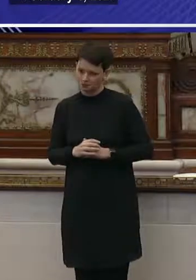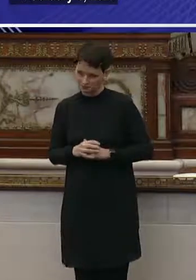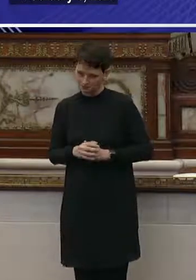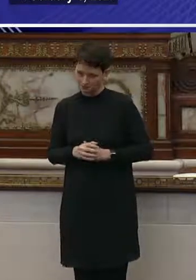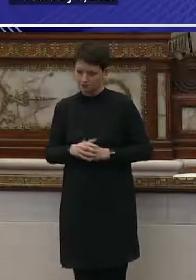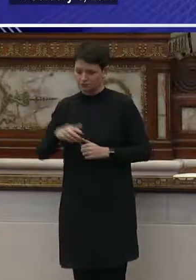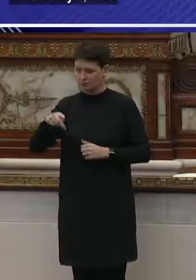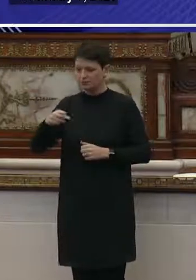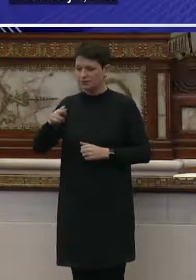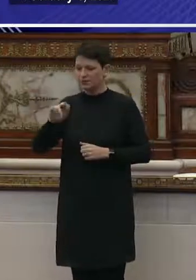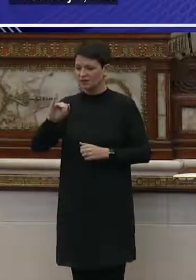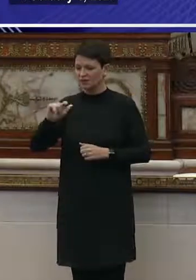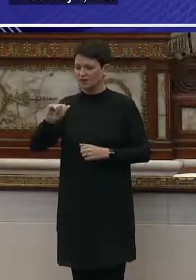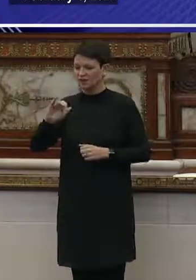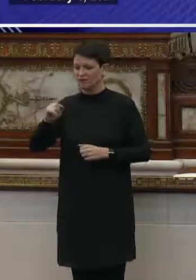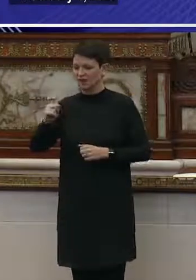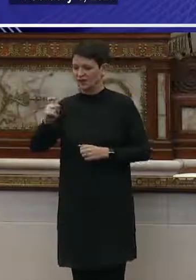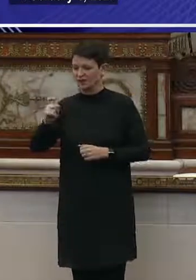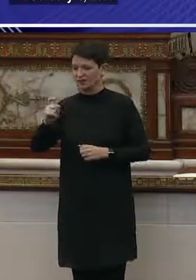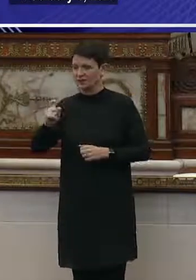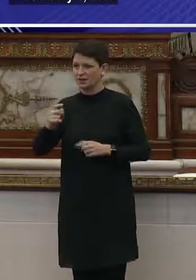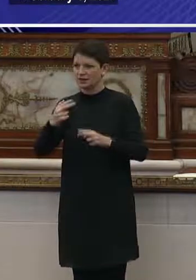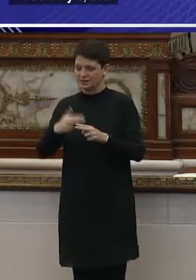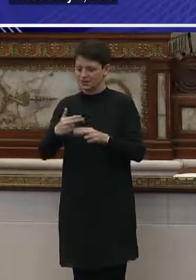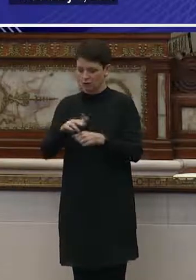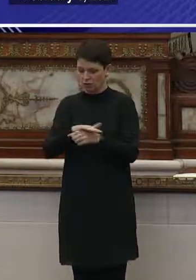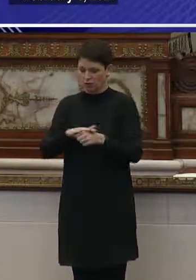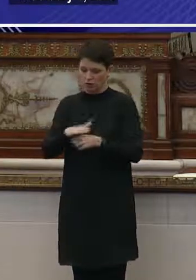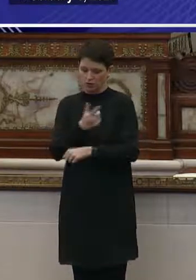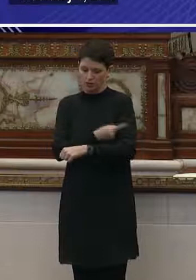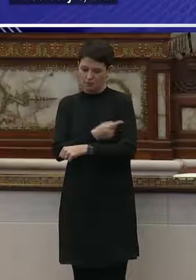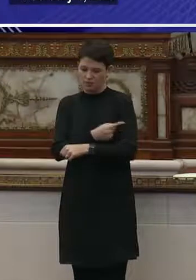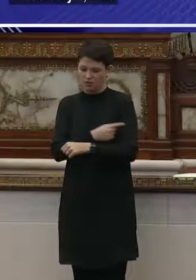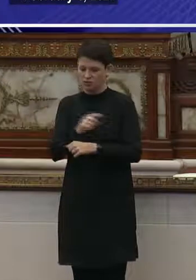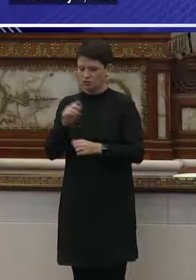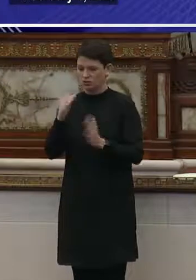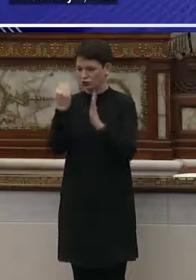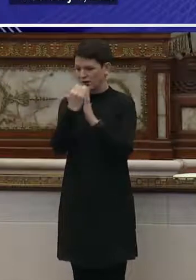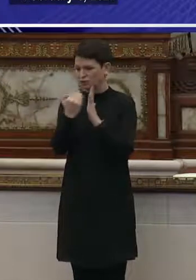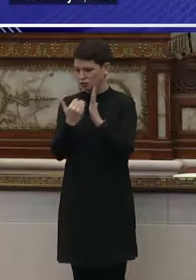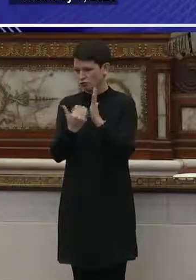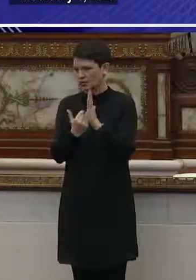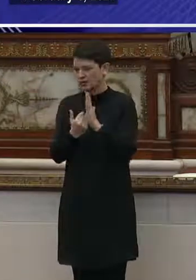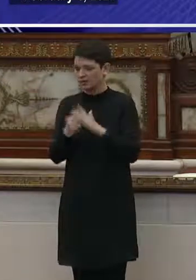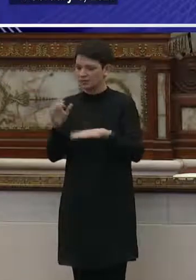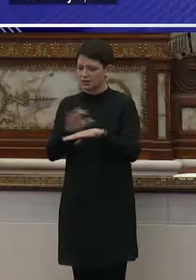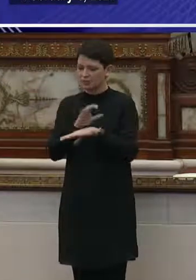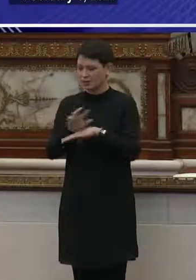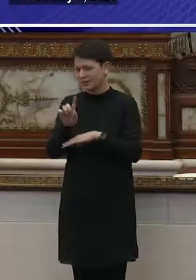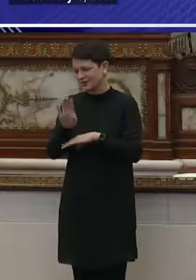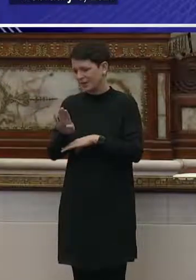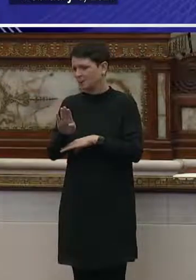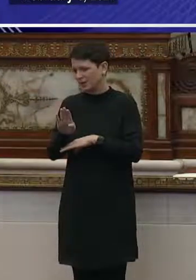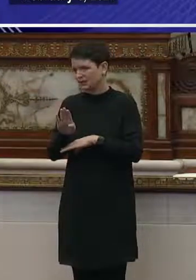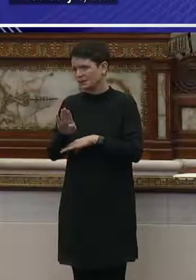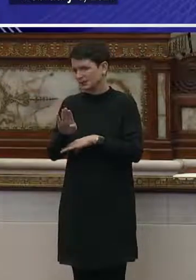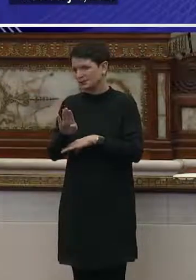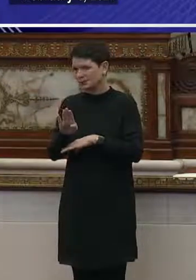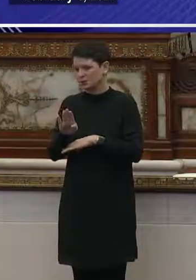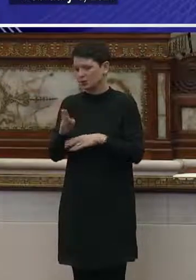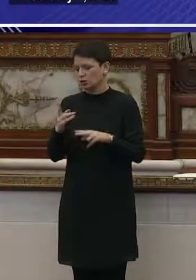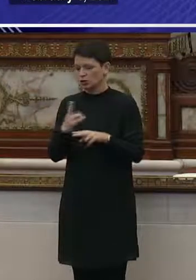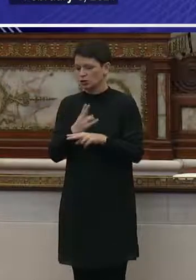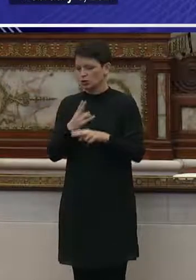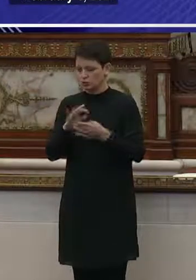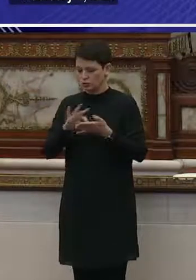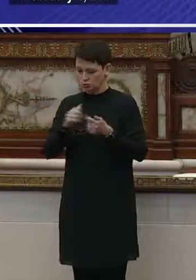so Filovax is the name we have for our local immunization registry. It's a computerized database that is used